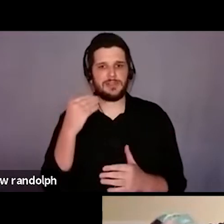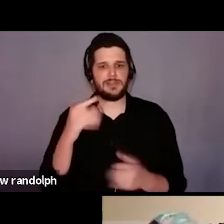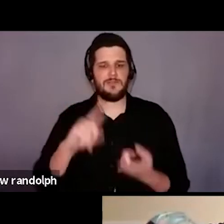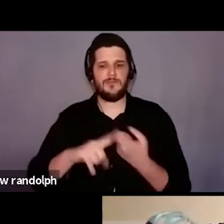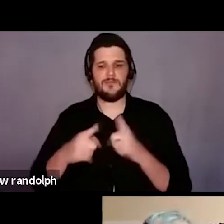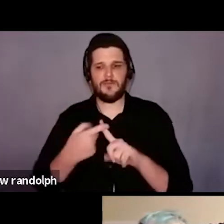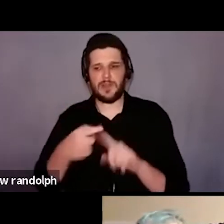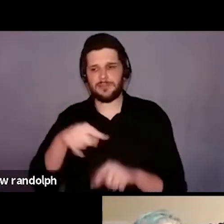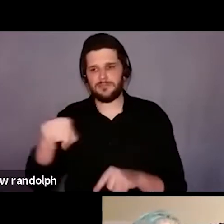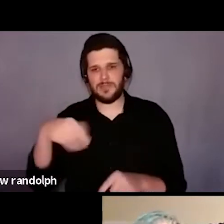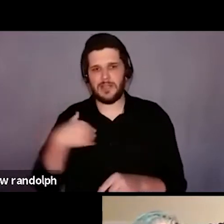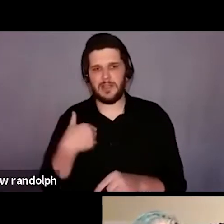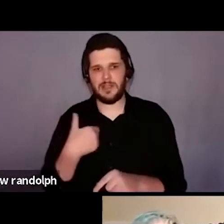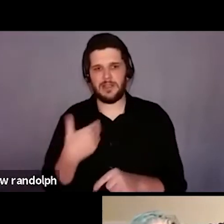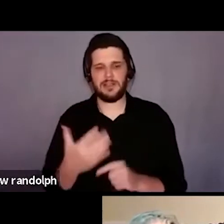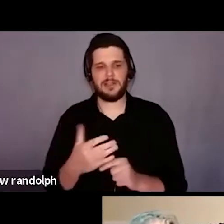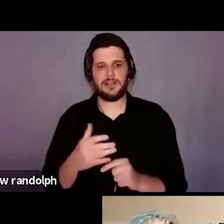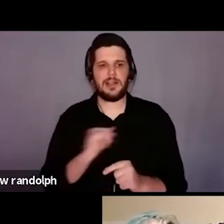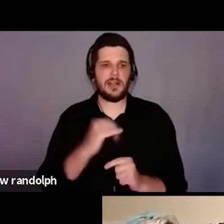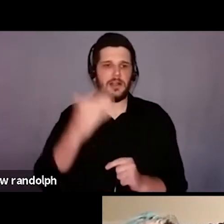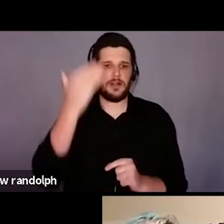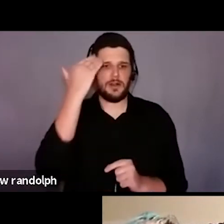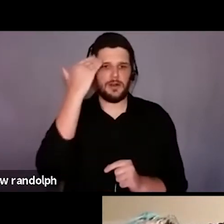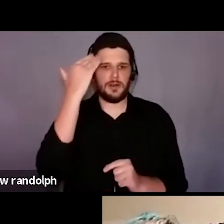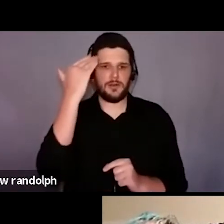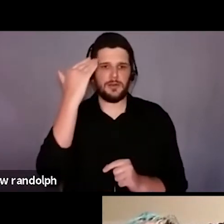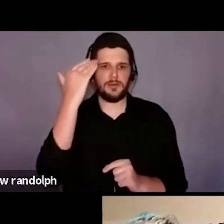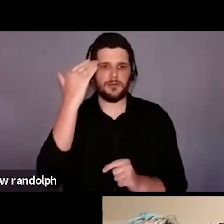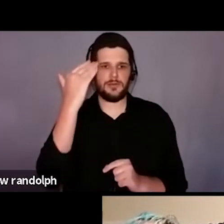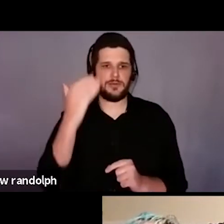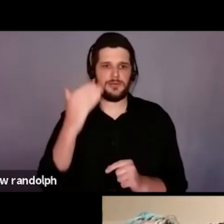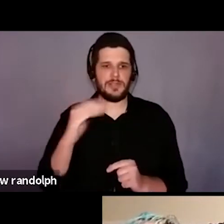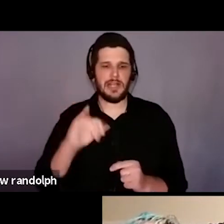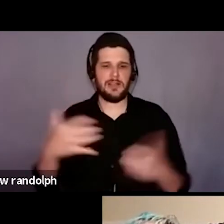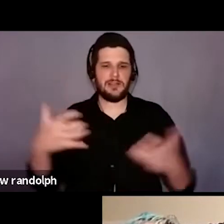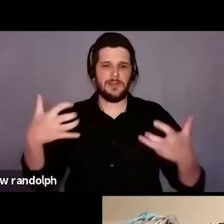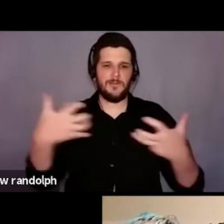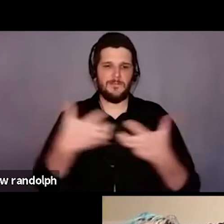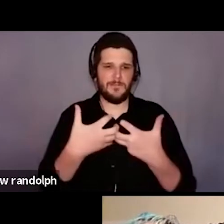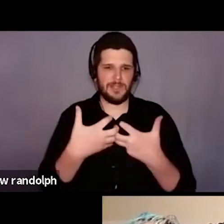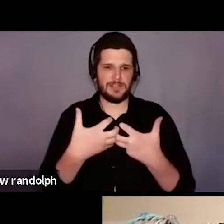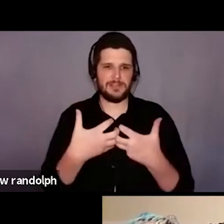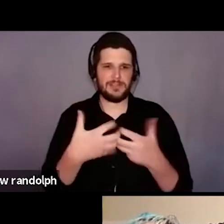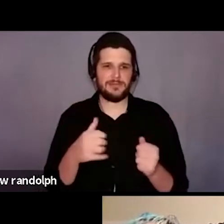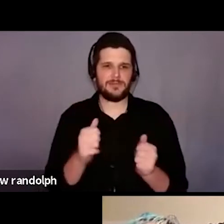have had, and I know how it fits into